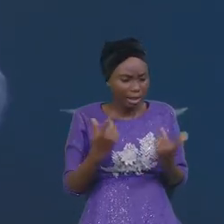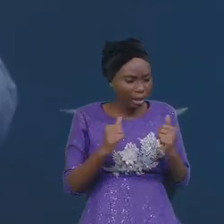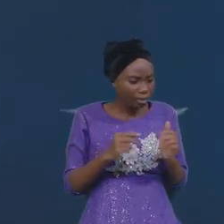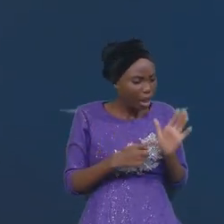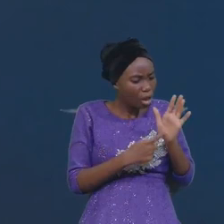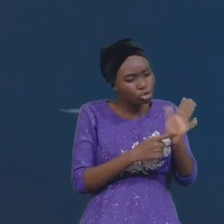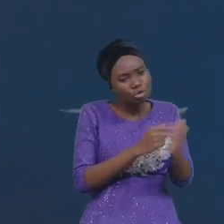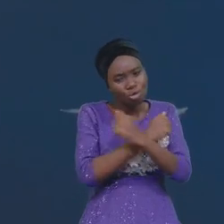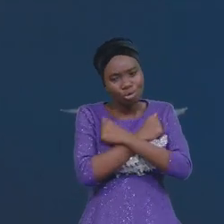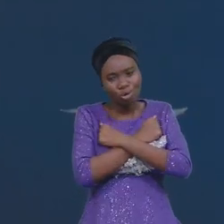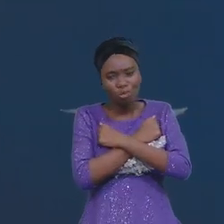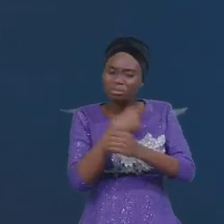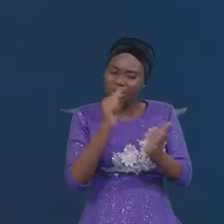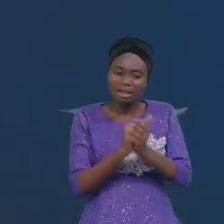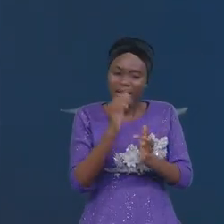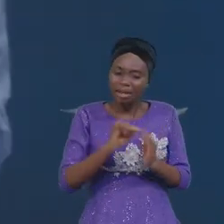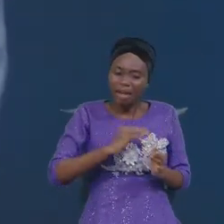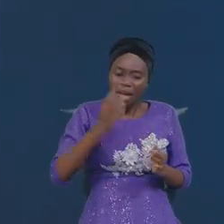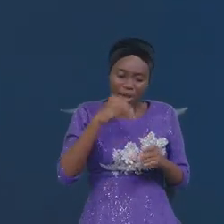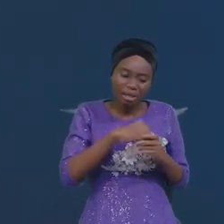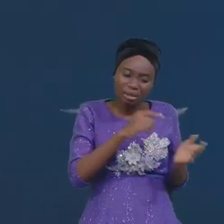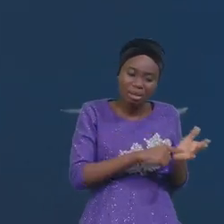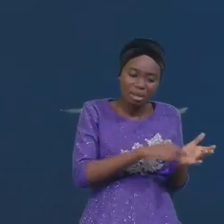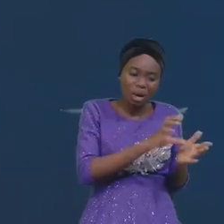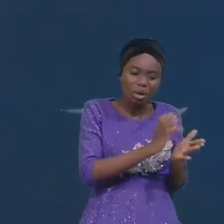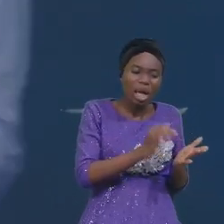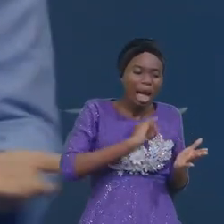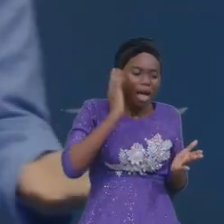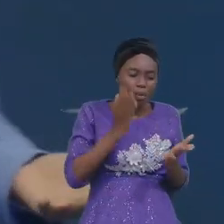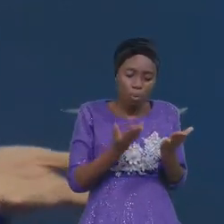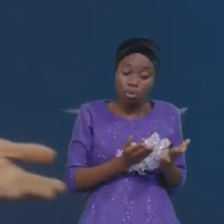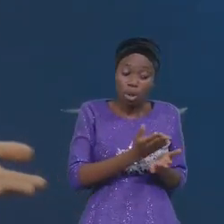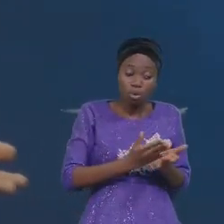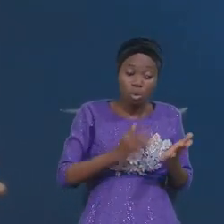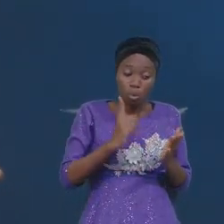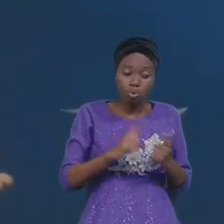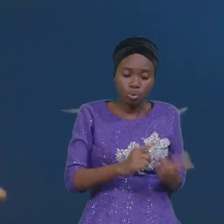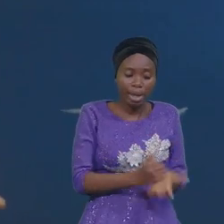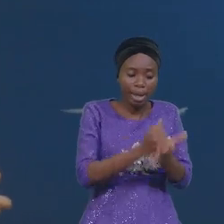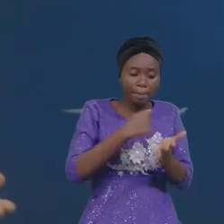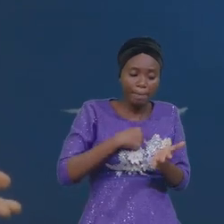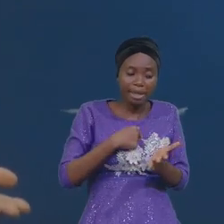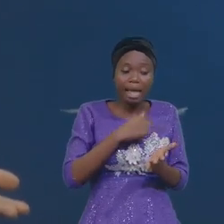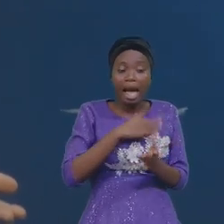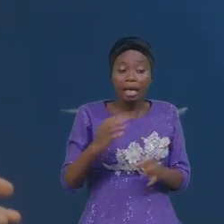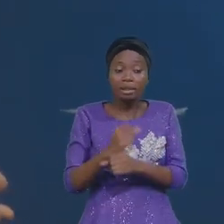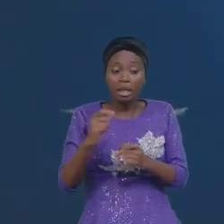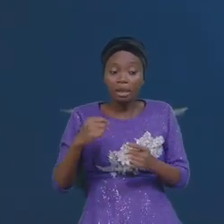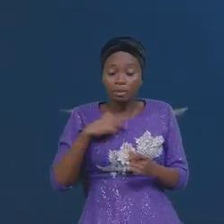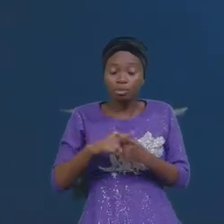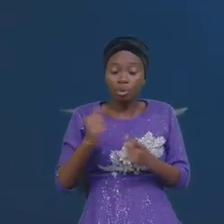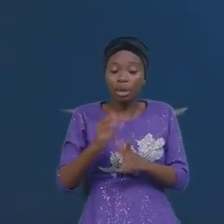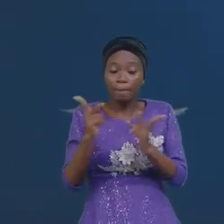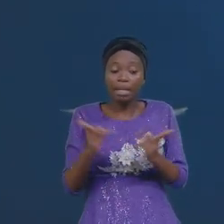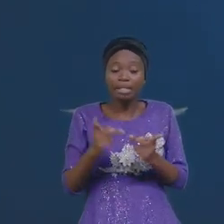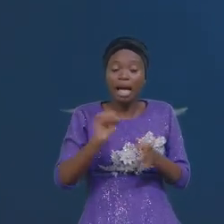in this condition, I would want somebody to help me, carry me and take me to a place I can be taking care of.